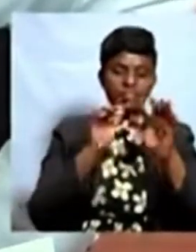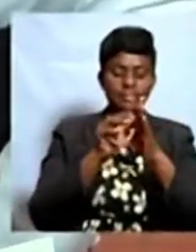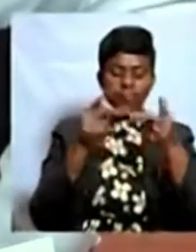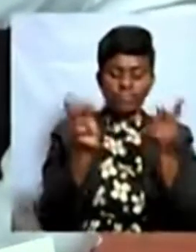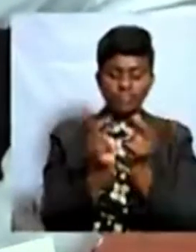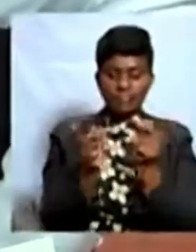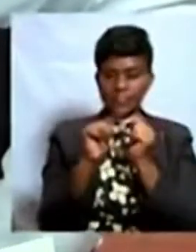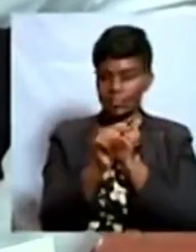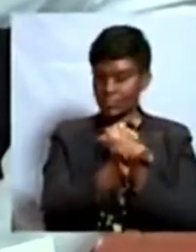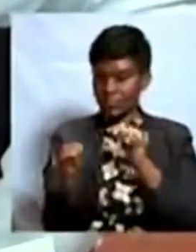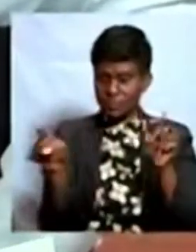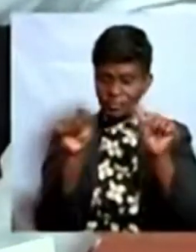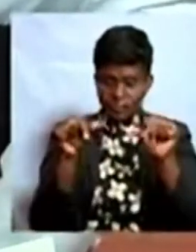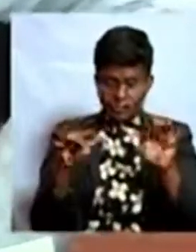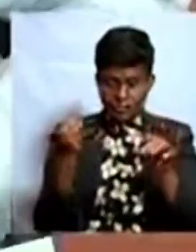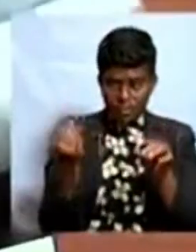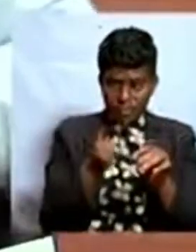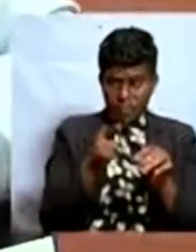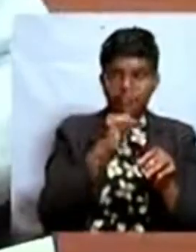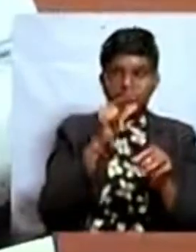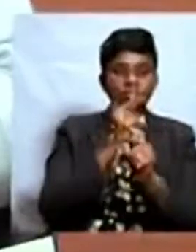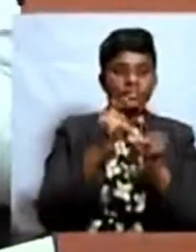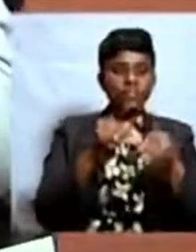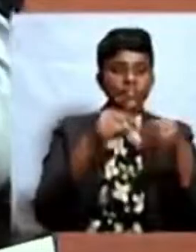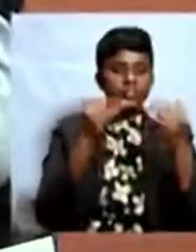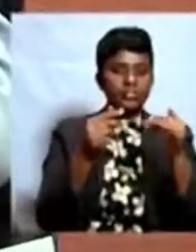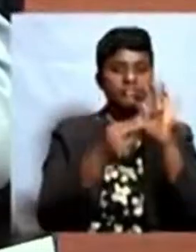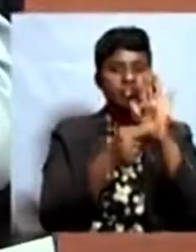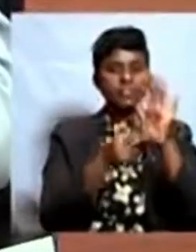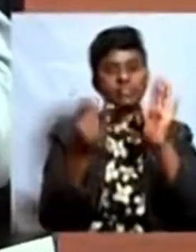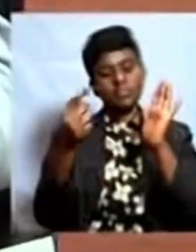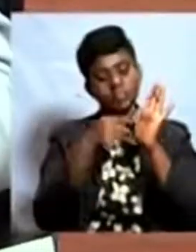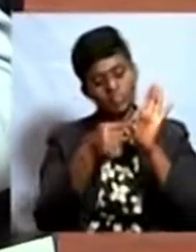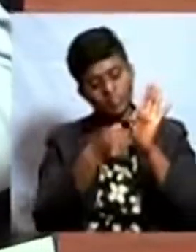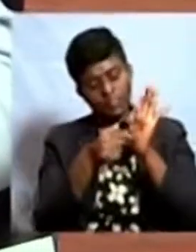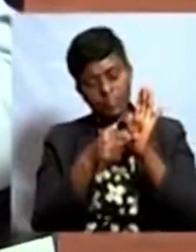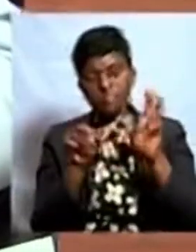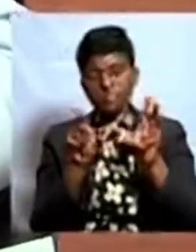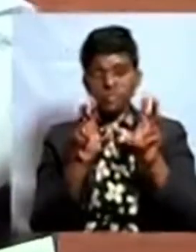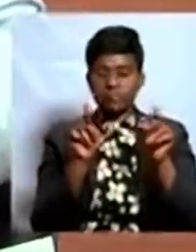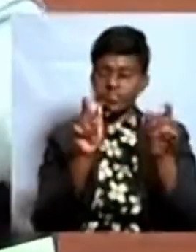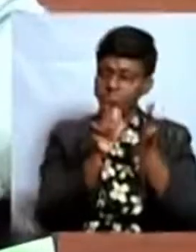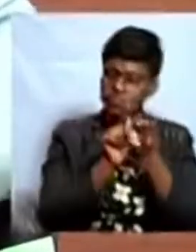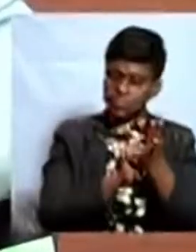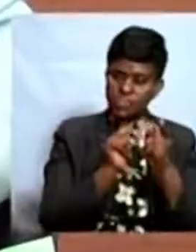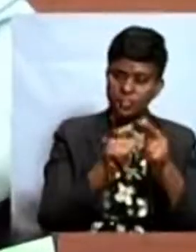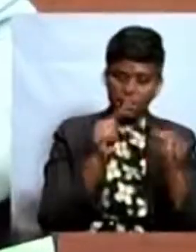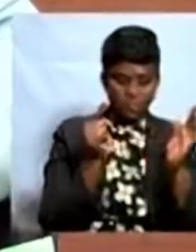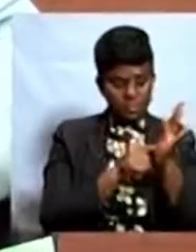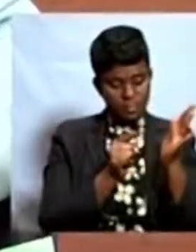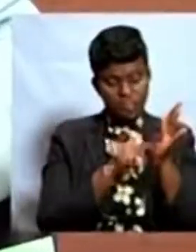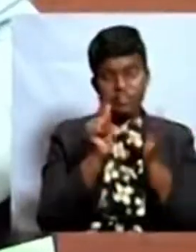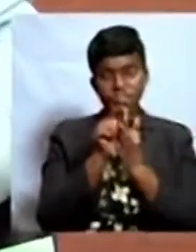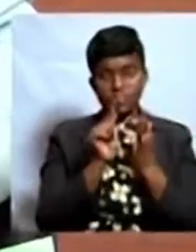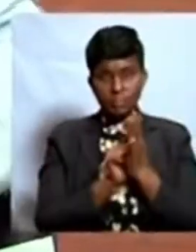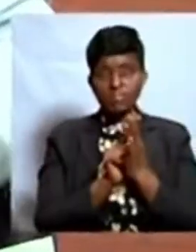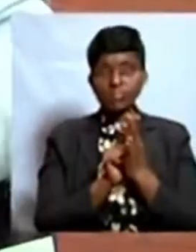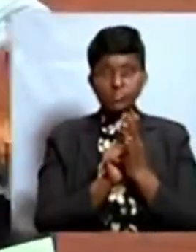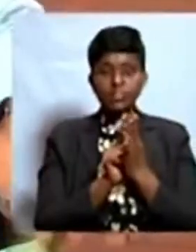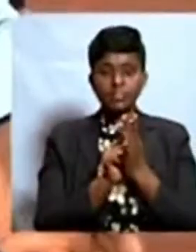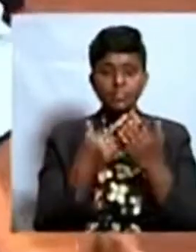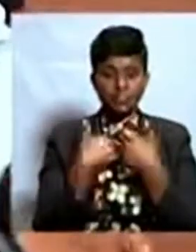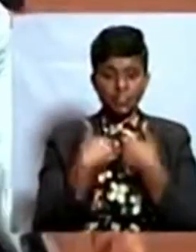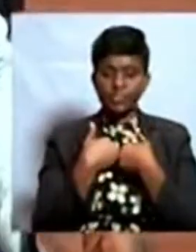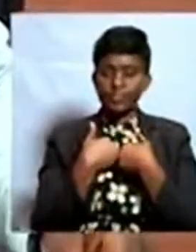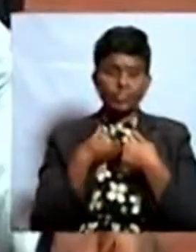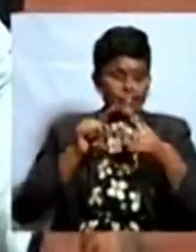that when those auditors comes, you don't just give them to show this is the law, but the law, it has got